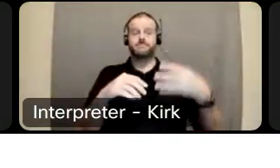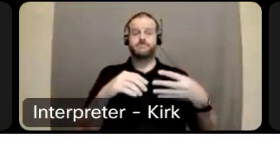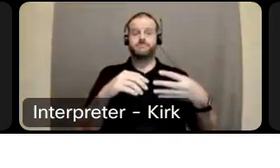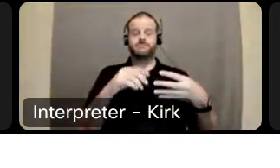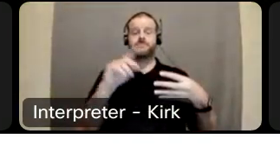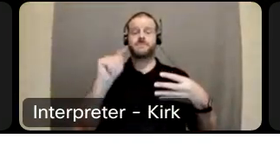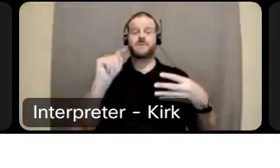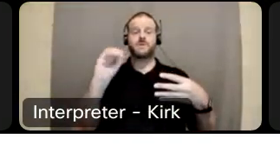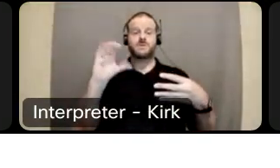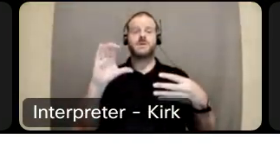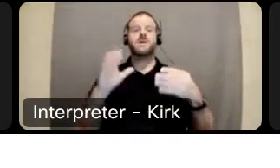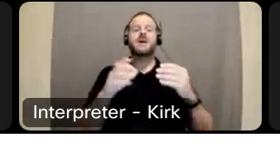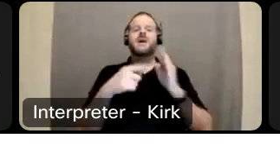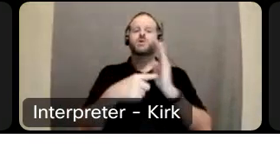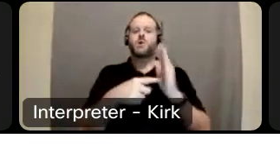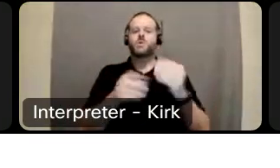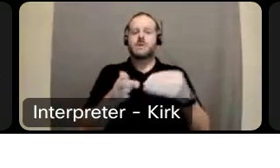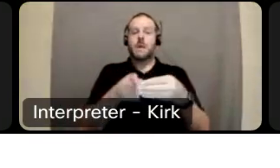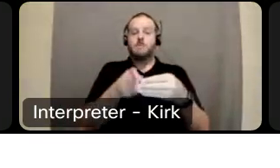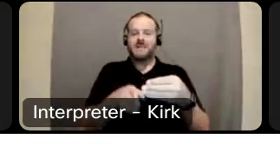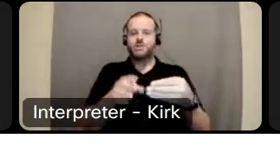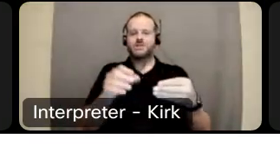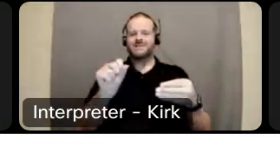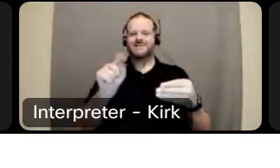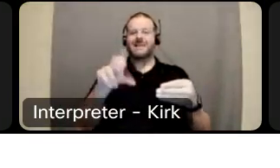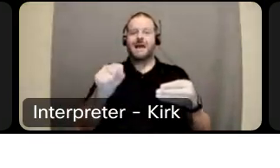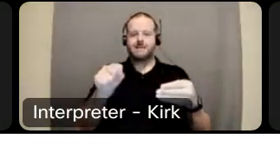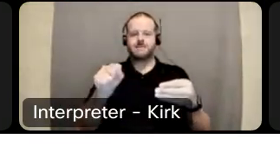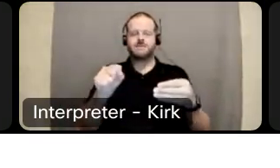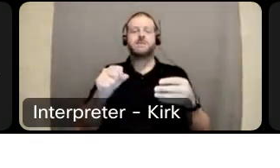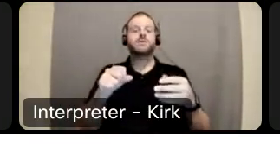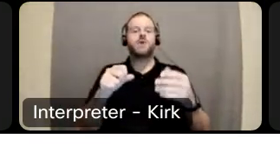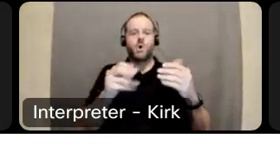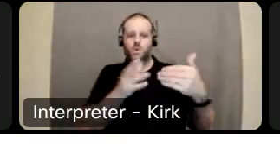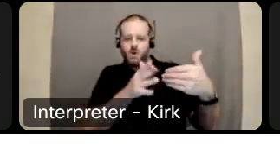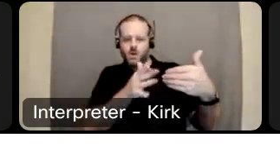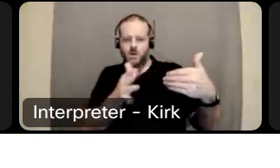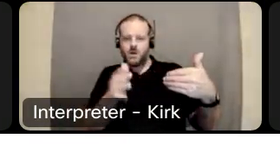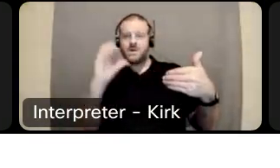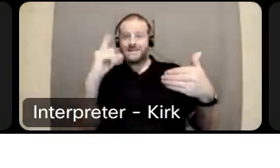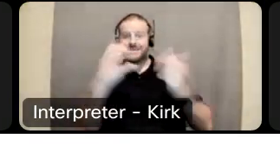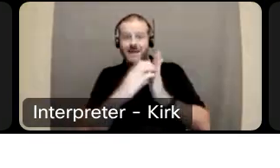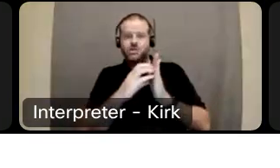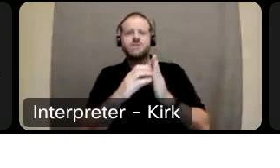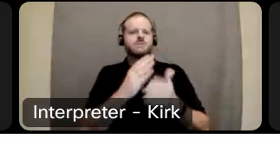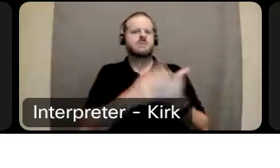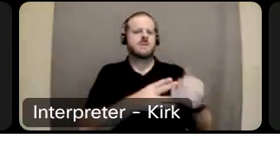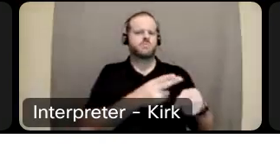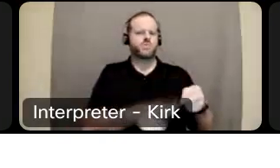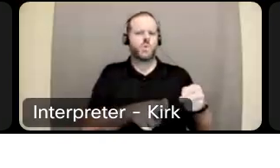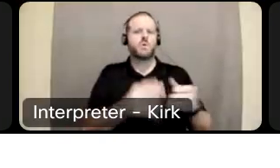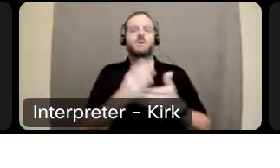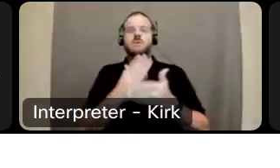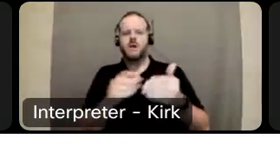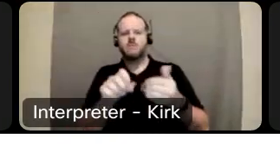completion status for the student survey, so you get a sense for how far into a section you are. Some of them are very short, some are a little bit